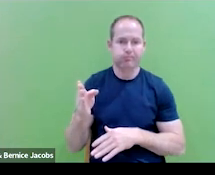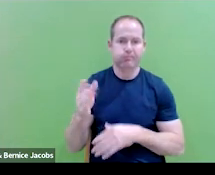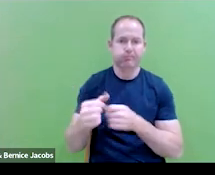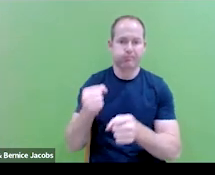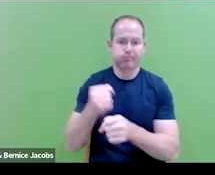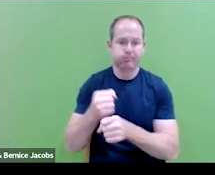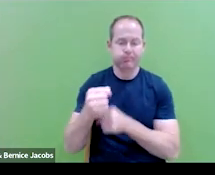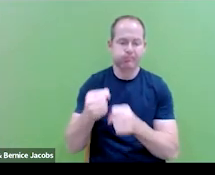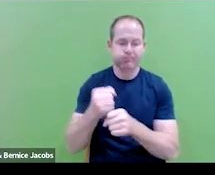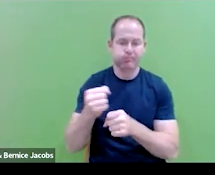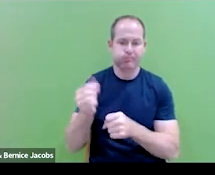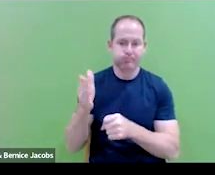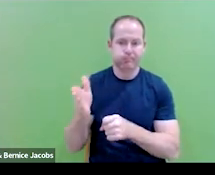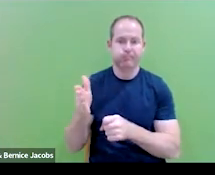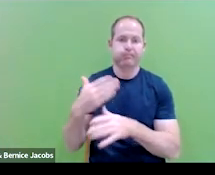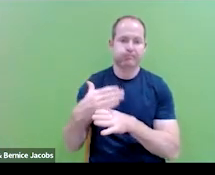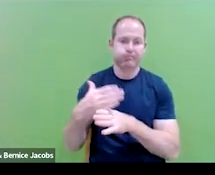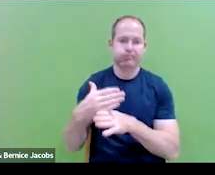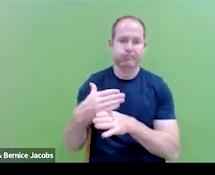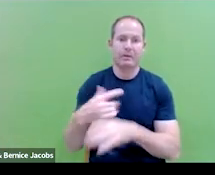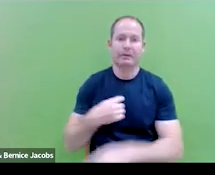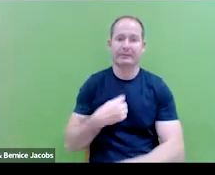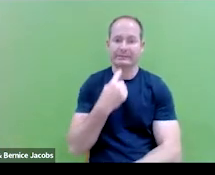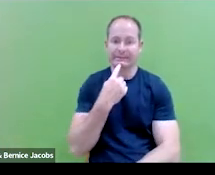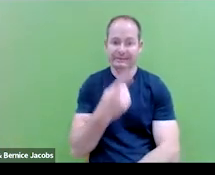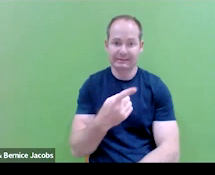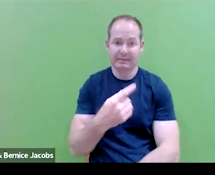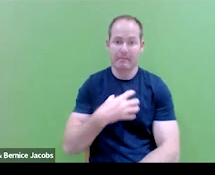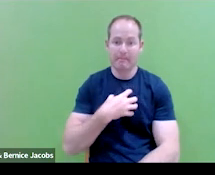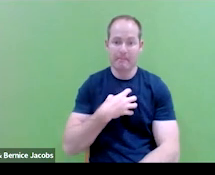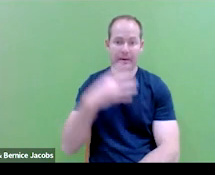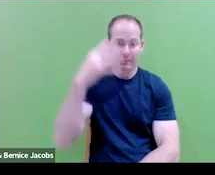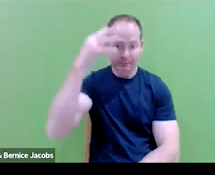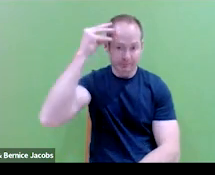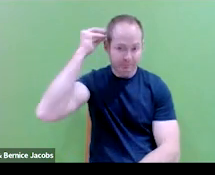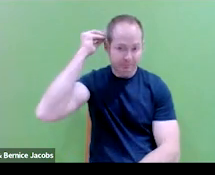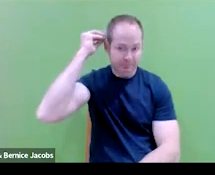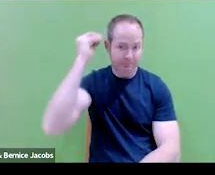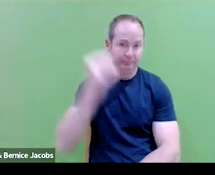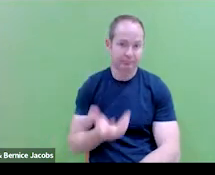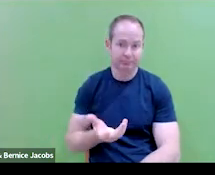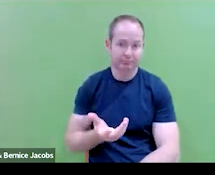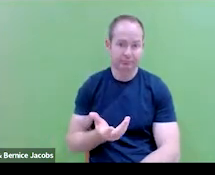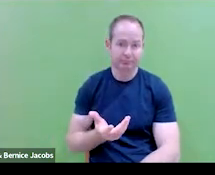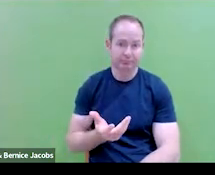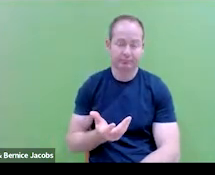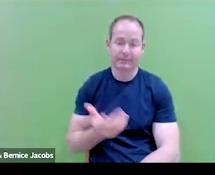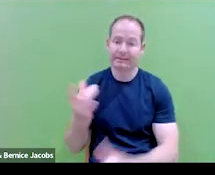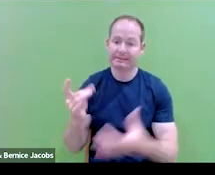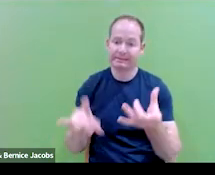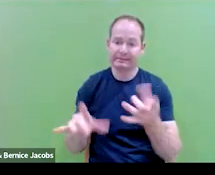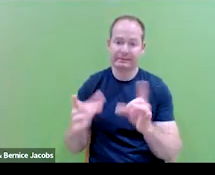industry. And I can tell you from my own personal experience that sometimes dealing